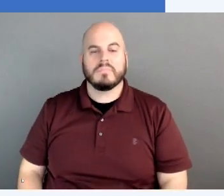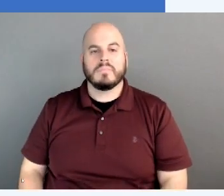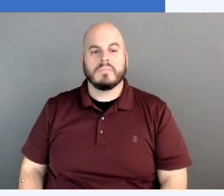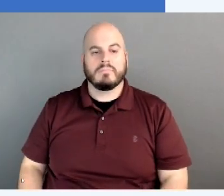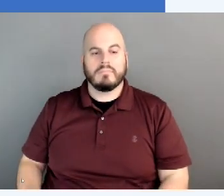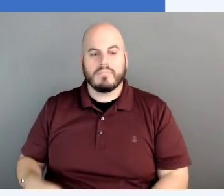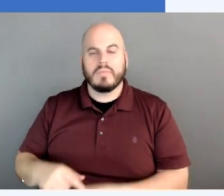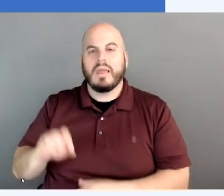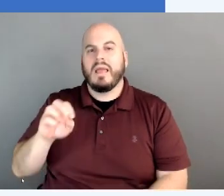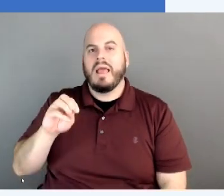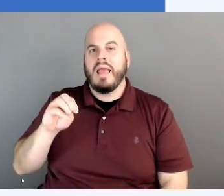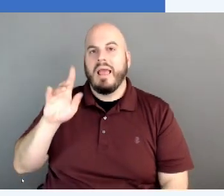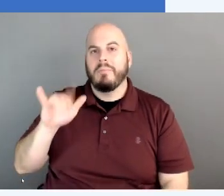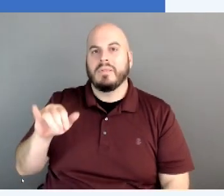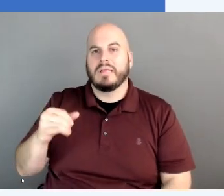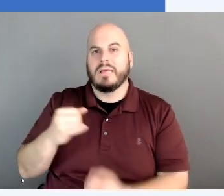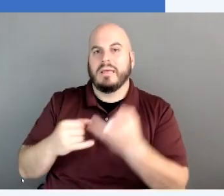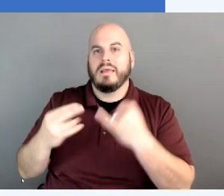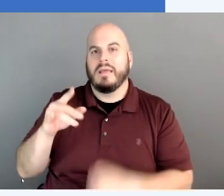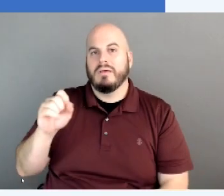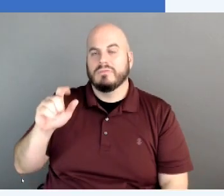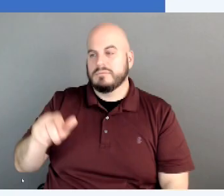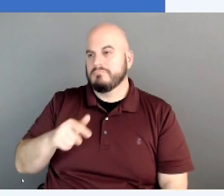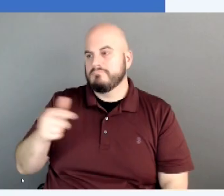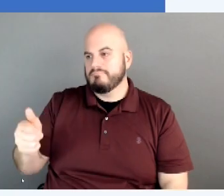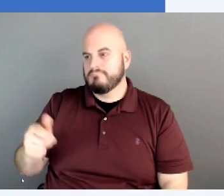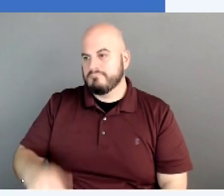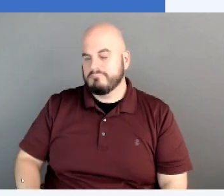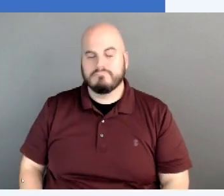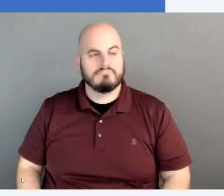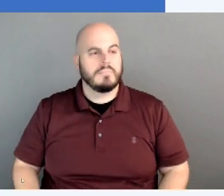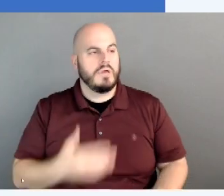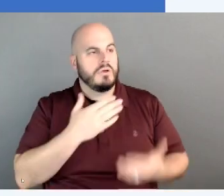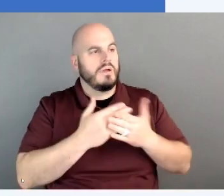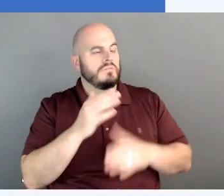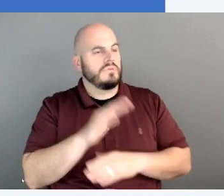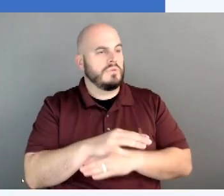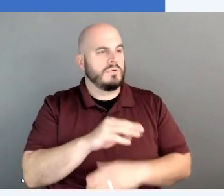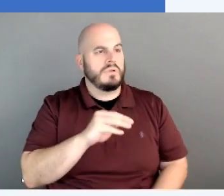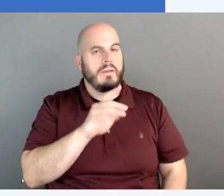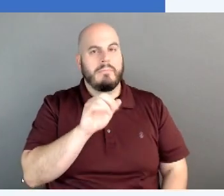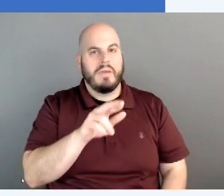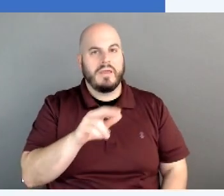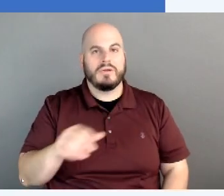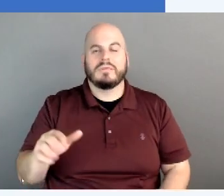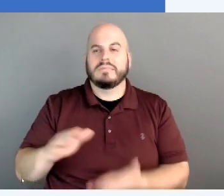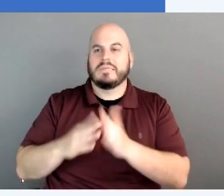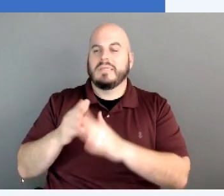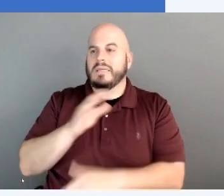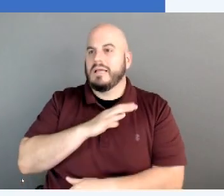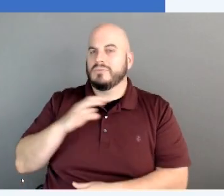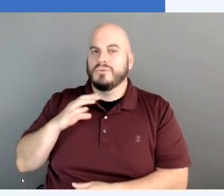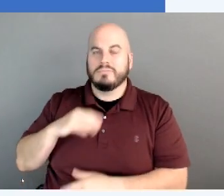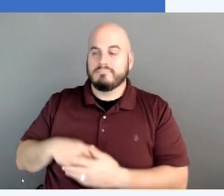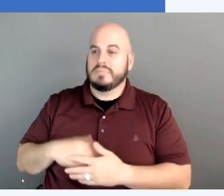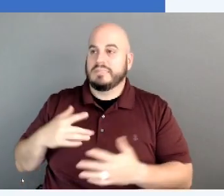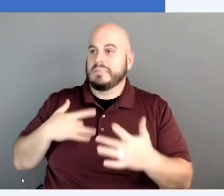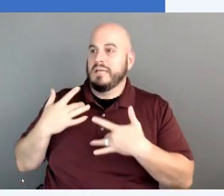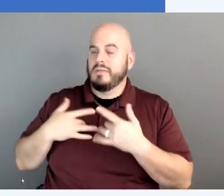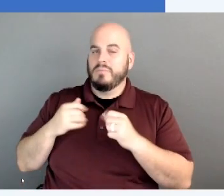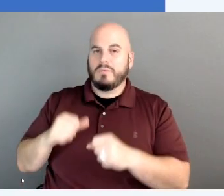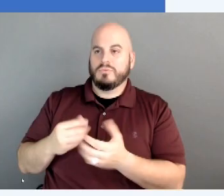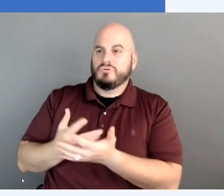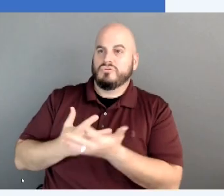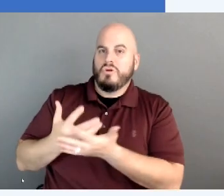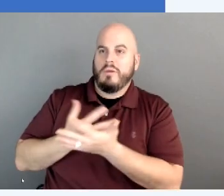Hills. Hi, good afternoon, Mayor, City Council. It's really exciting to be able to talk about this. Like they've said, this has been a